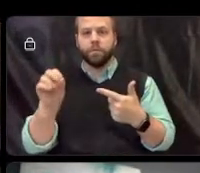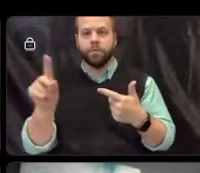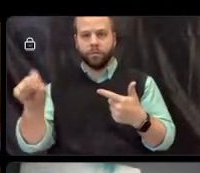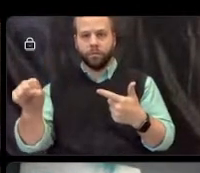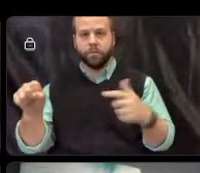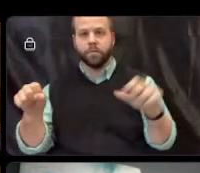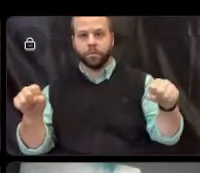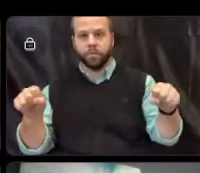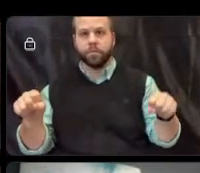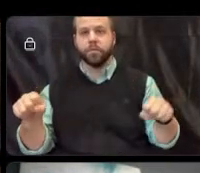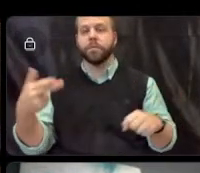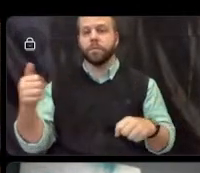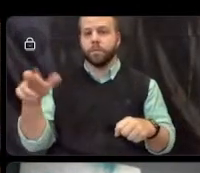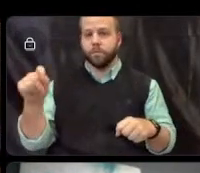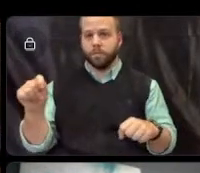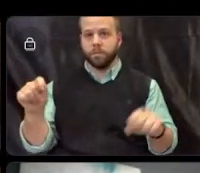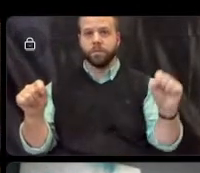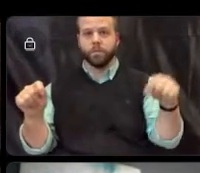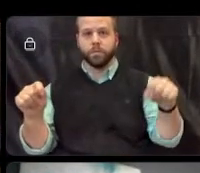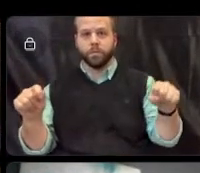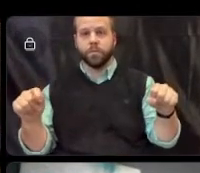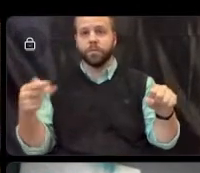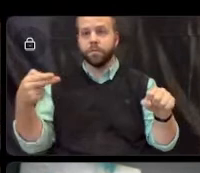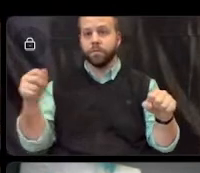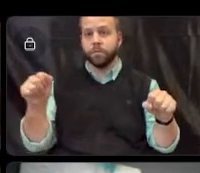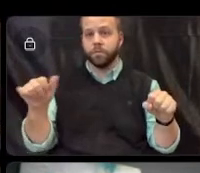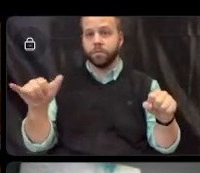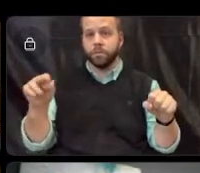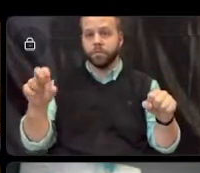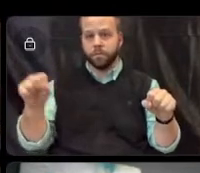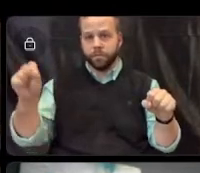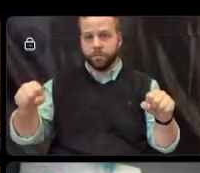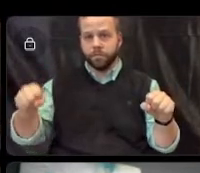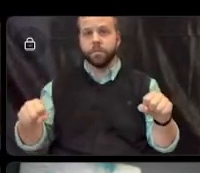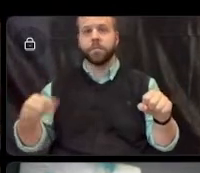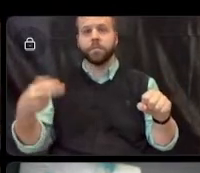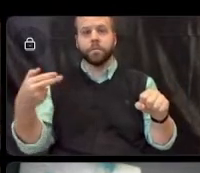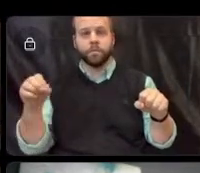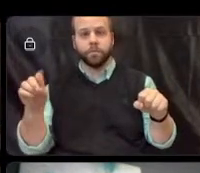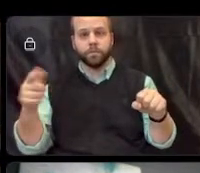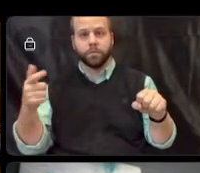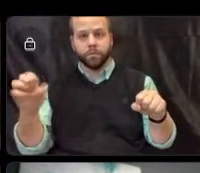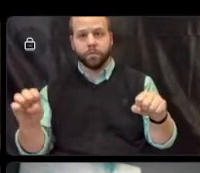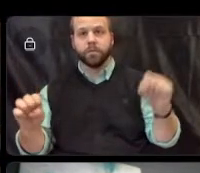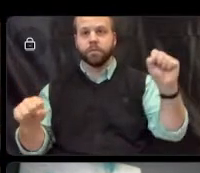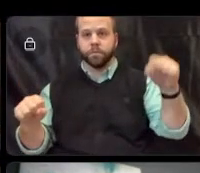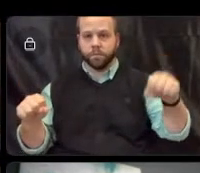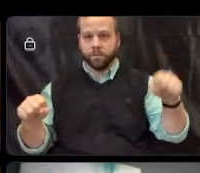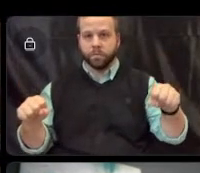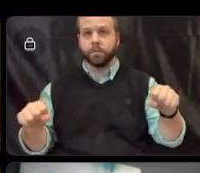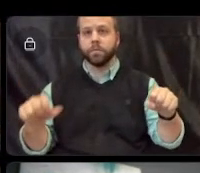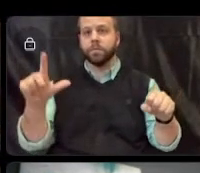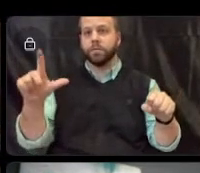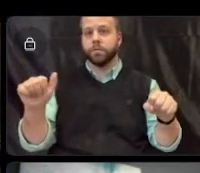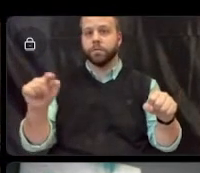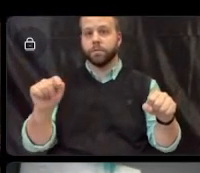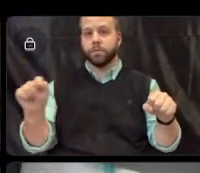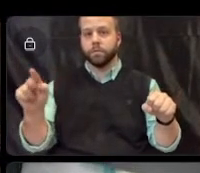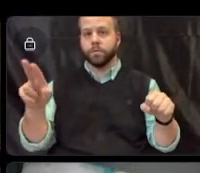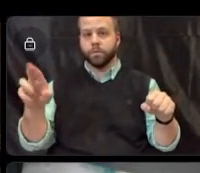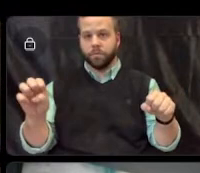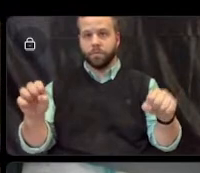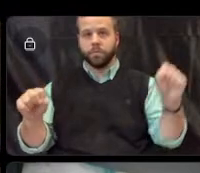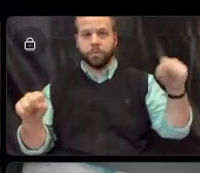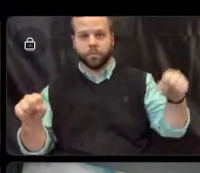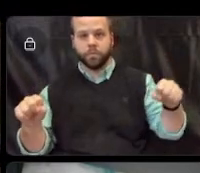Yes. Haynes, Yes. Hodge, Yes. Latour, Yes.